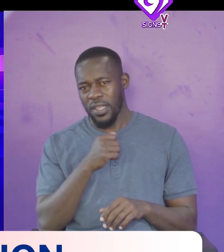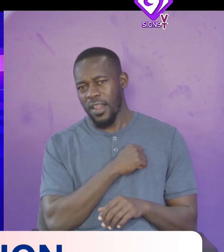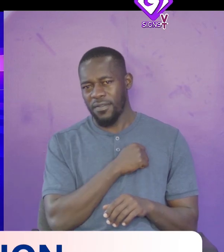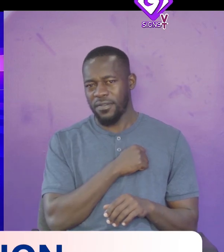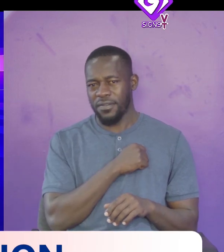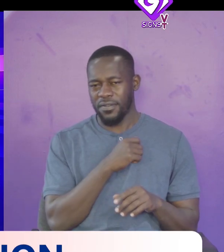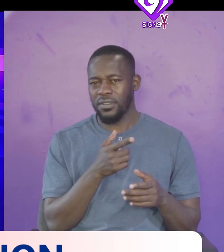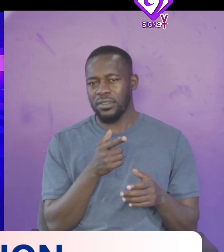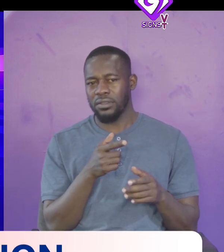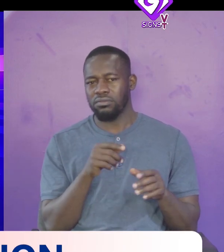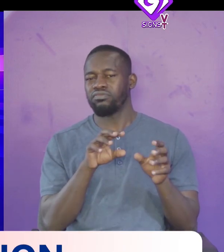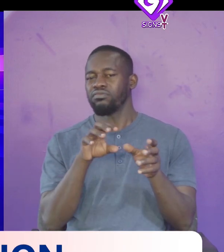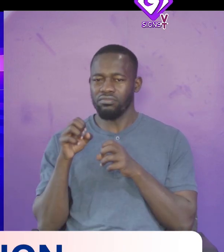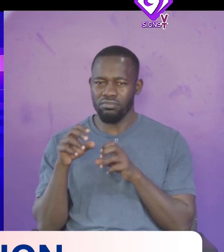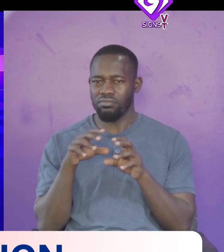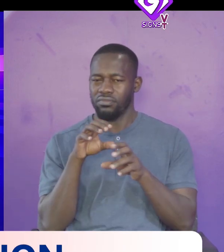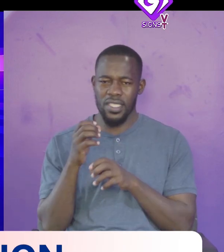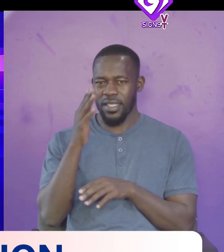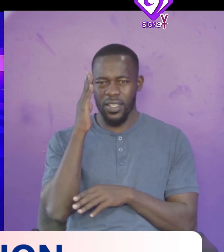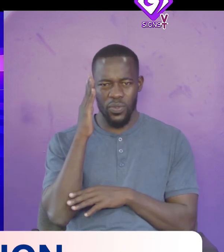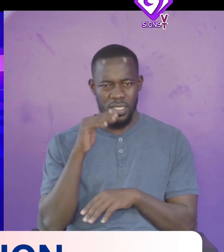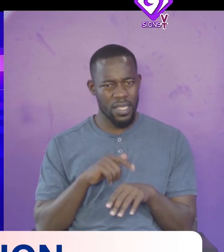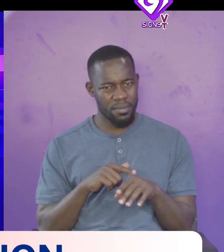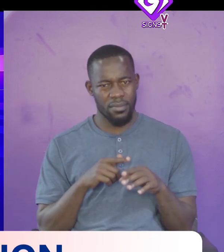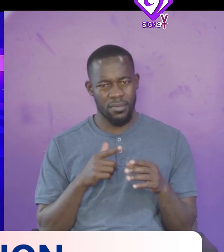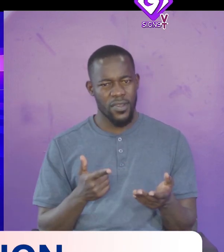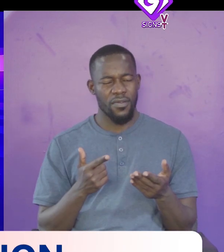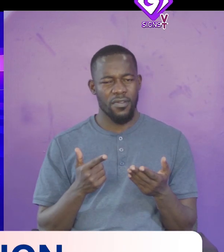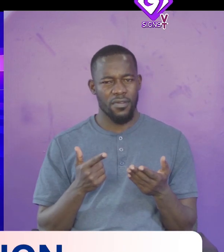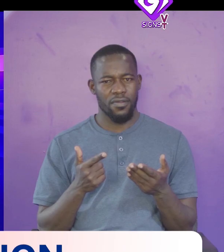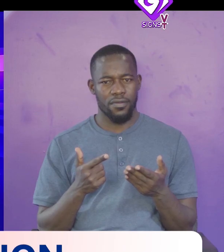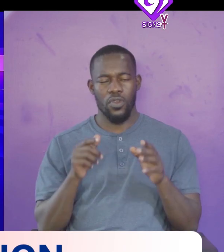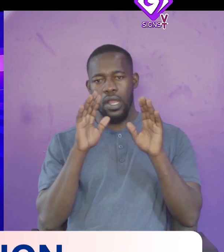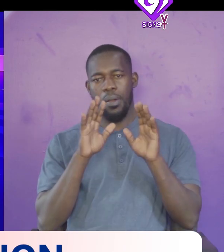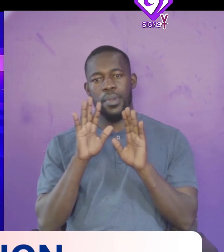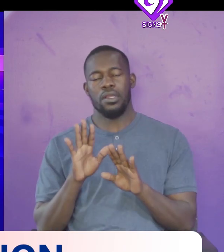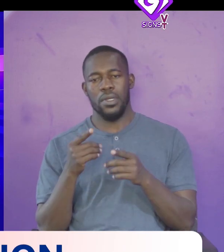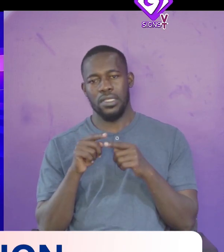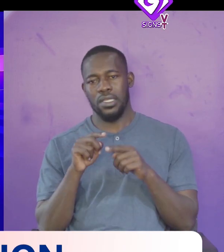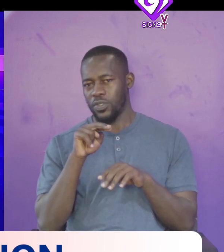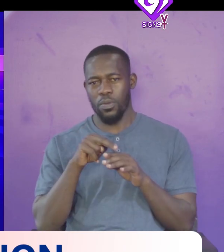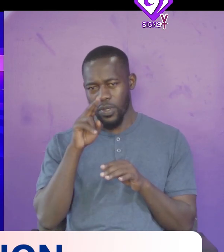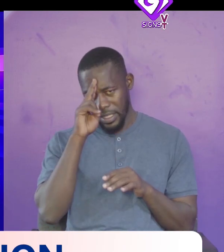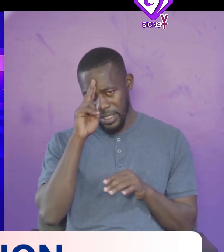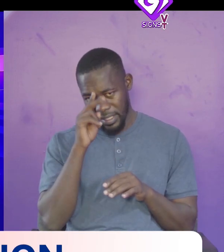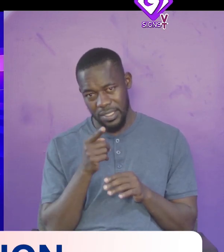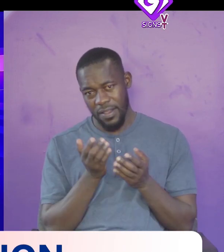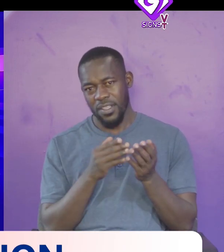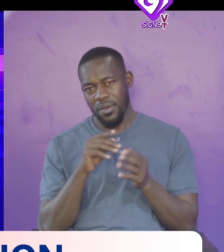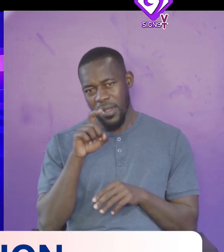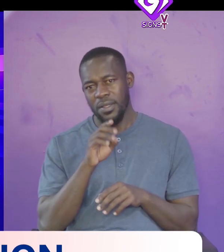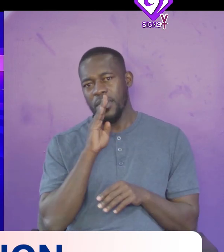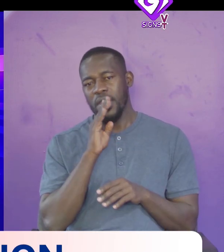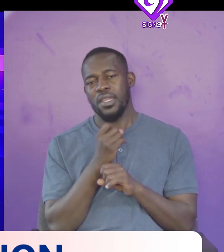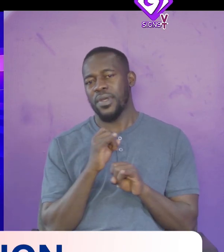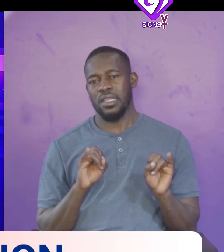these kinds of things. And it's very unfortunate, Jonah. That's why we are saying that the police, the National Police Service, must become independent. We have to